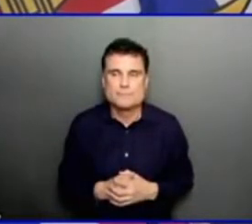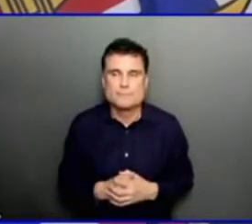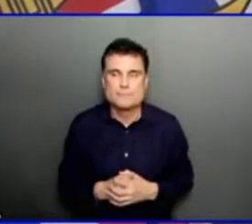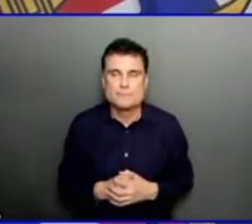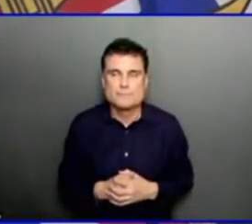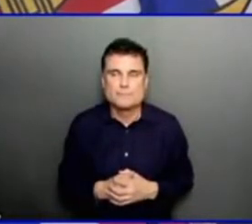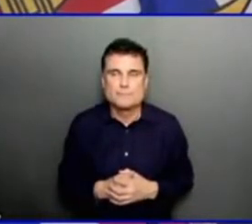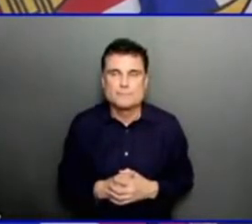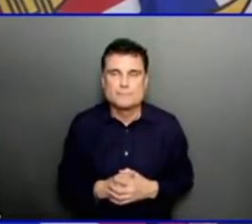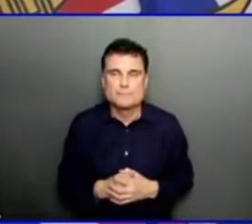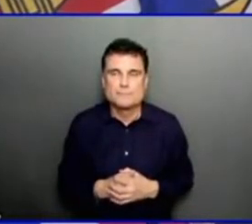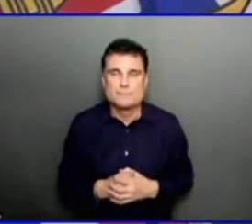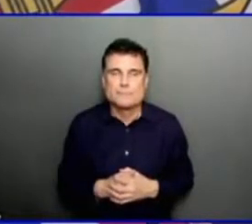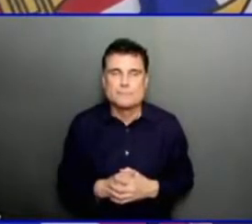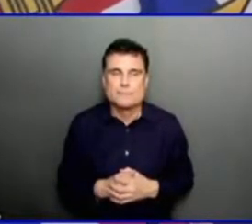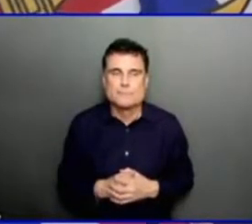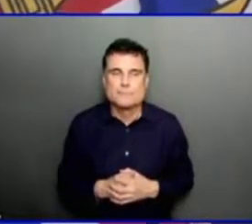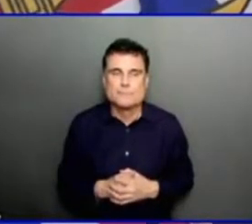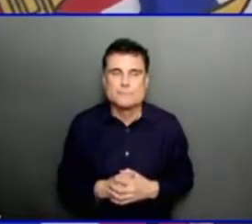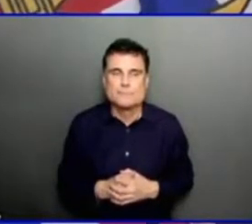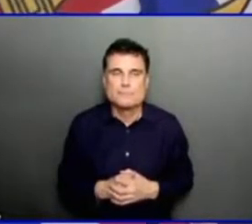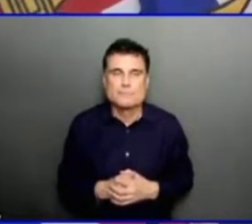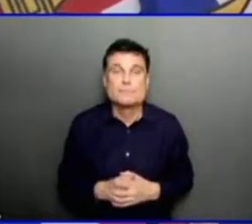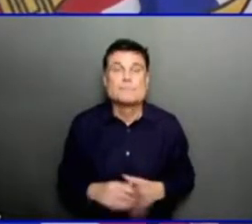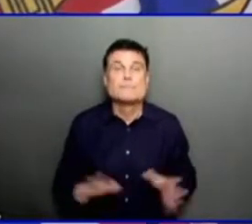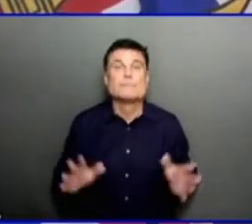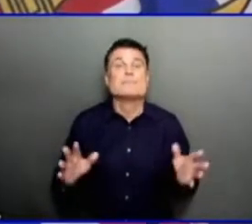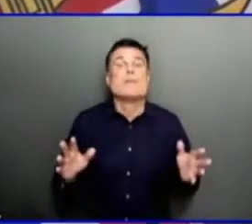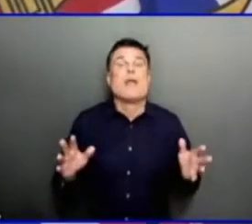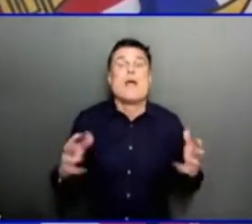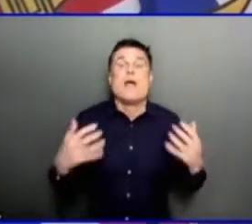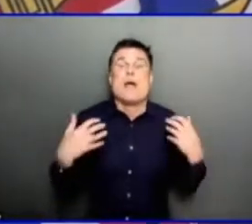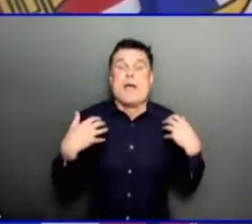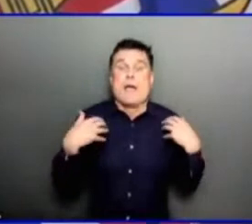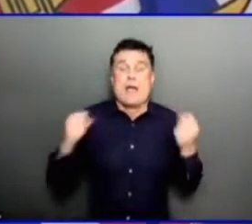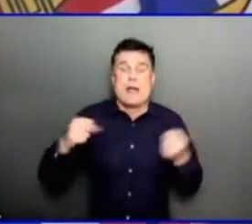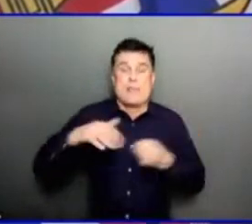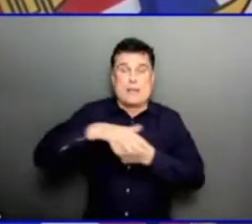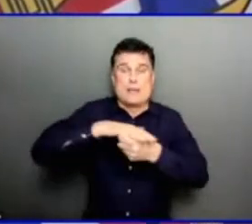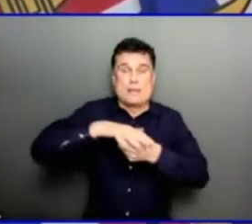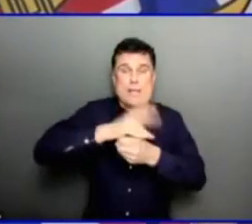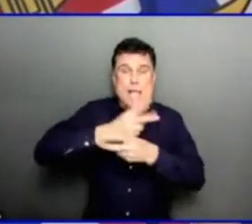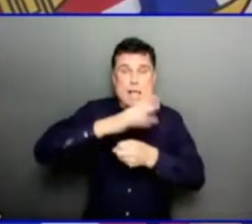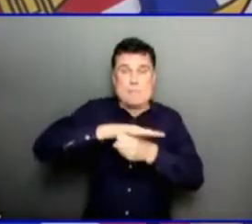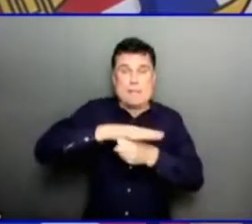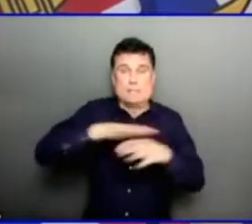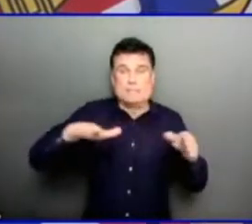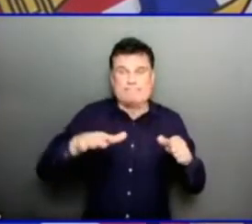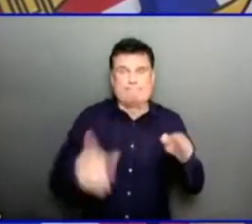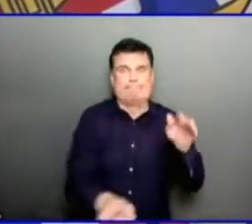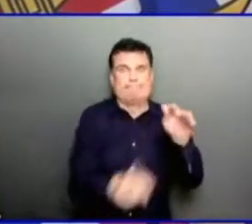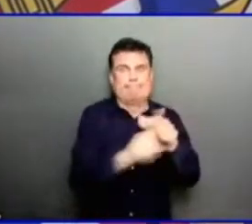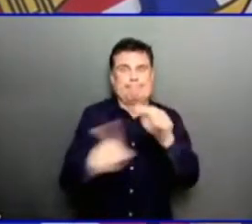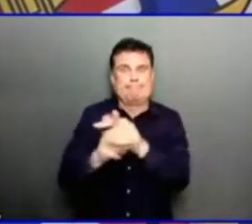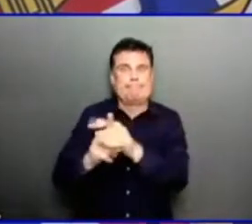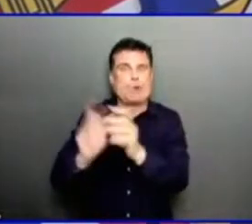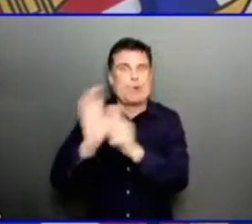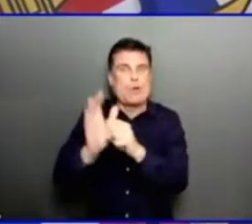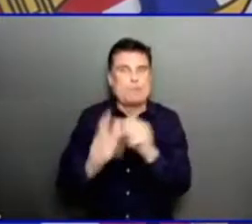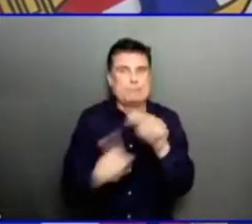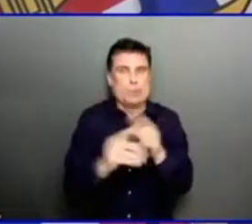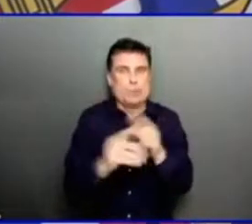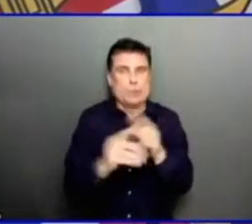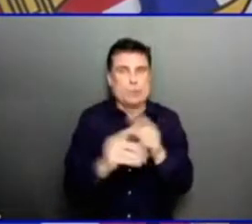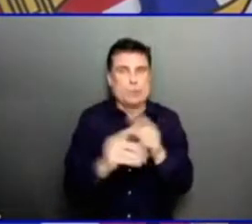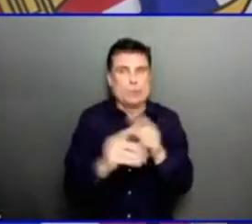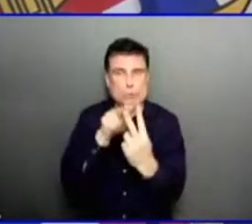We have 2 new healthcare outbreaks as well at the Evergreen Baptist Care Center and Minaroo Residence, and 2 which are now